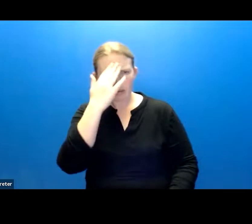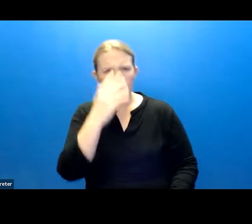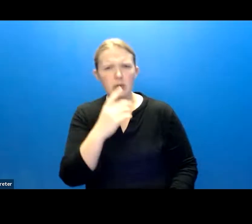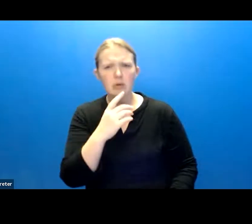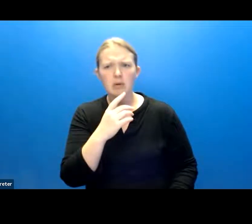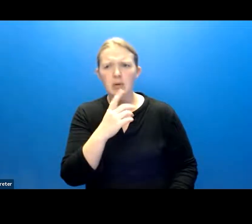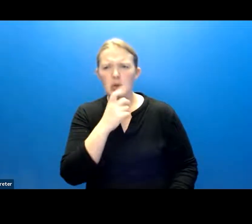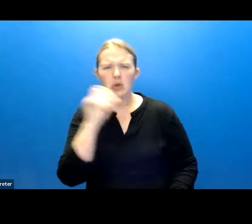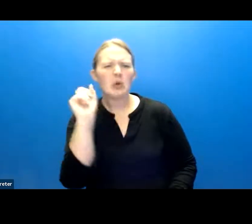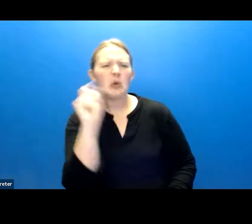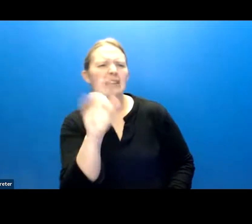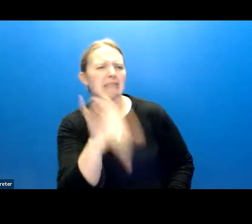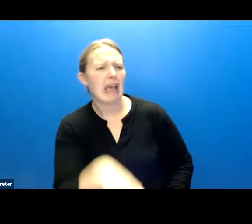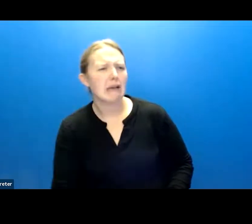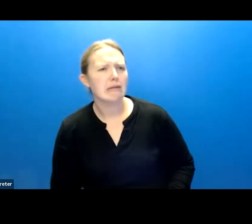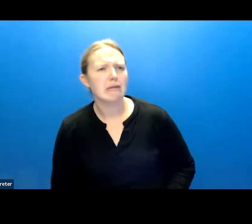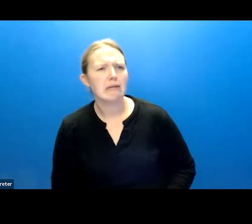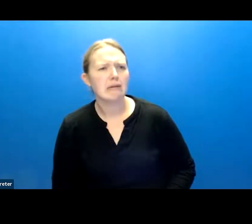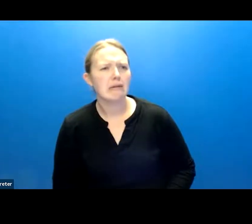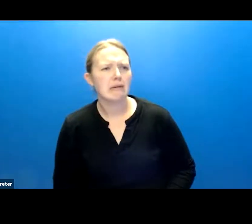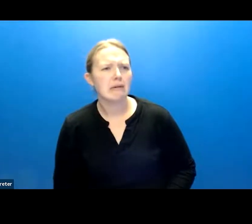question?